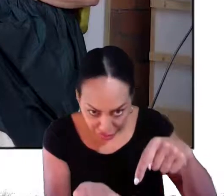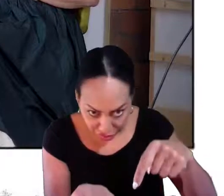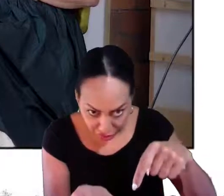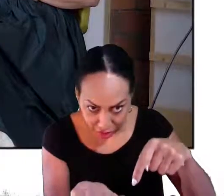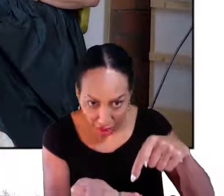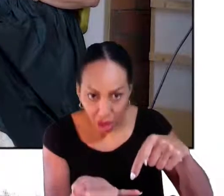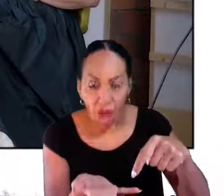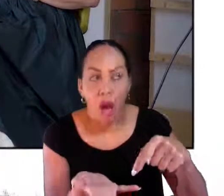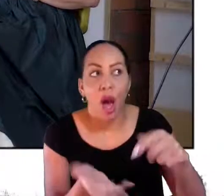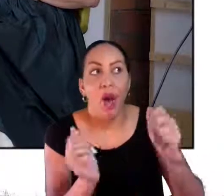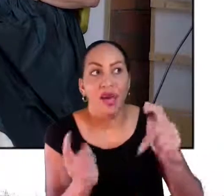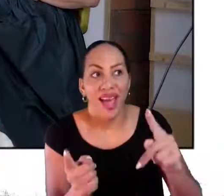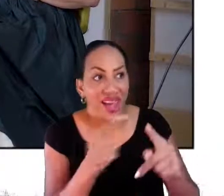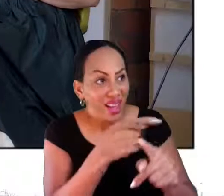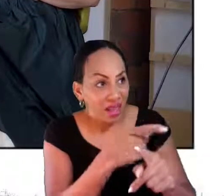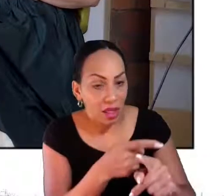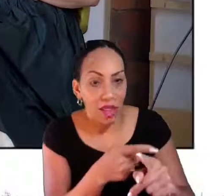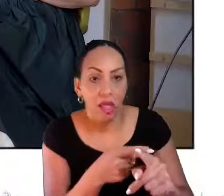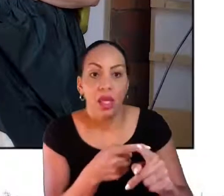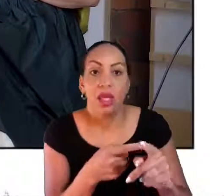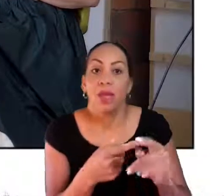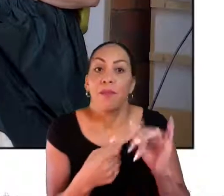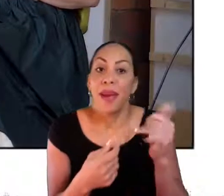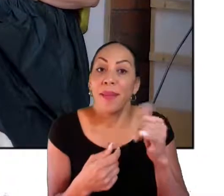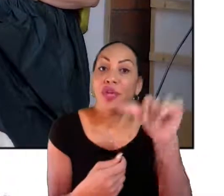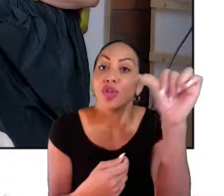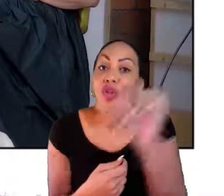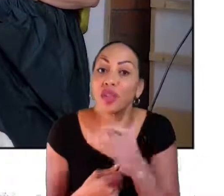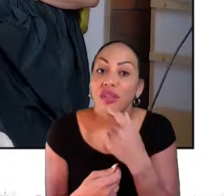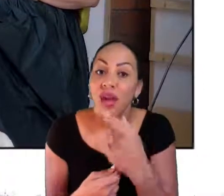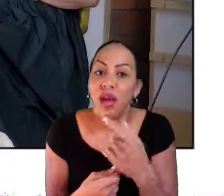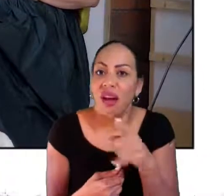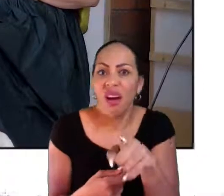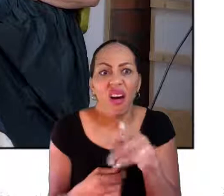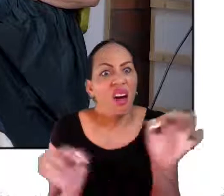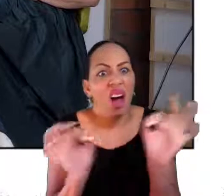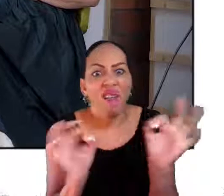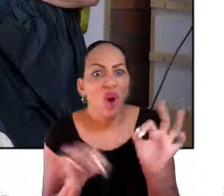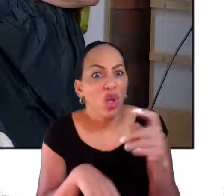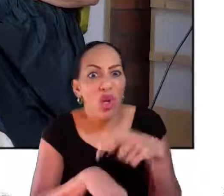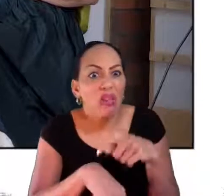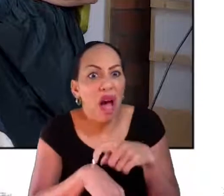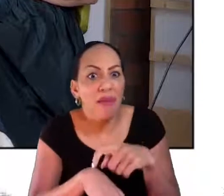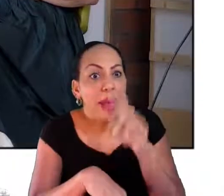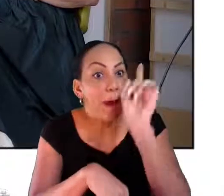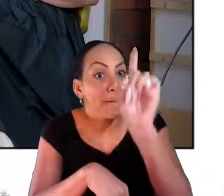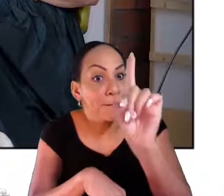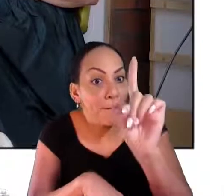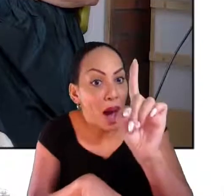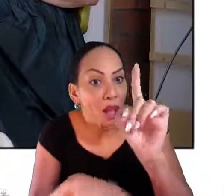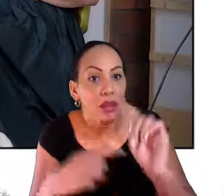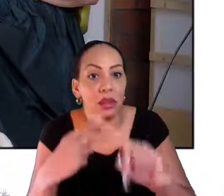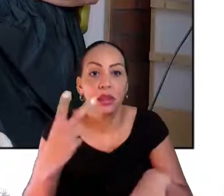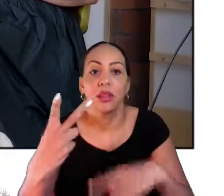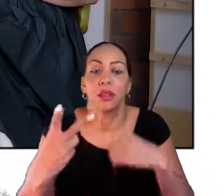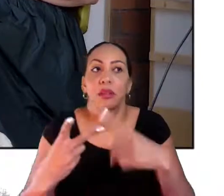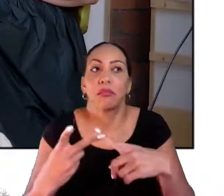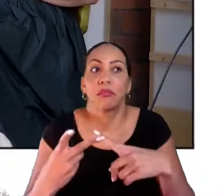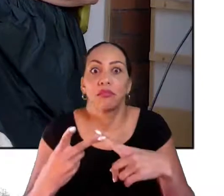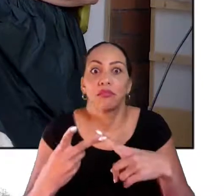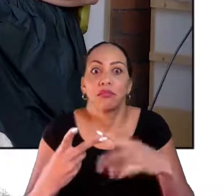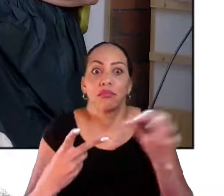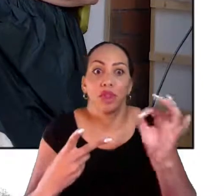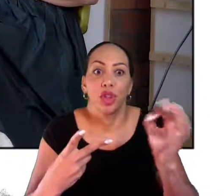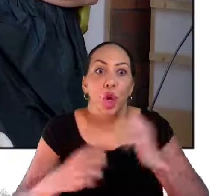we haven't got the power to do this, however, and it's the next bit. It's okay, so if you can't do this, how do you do that next bit of it? And it's that challenge, and that's why